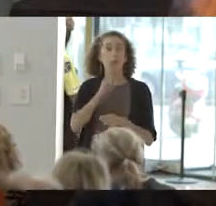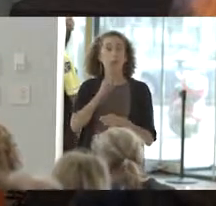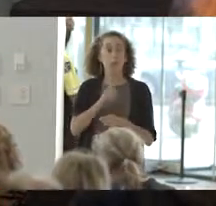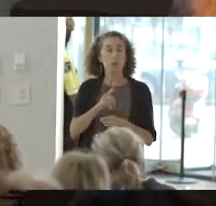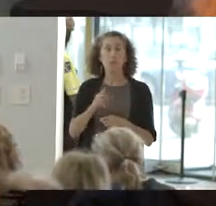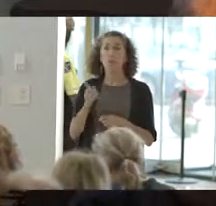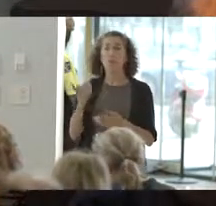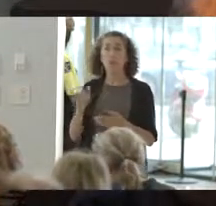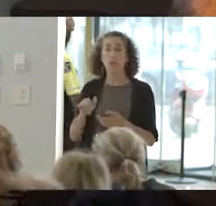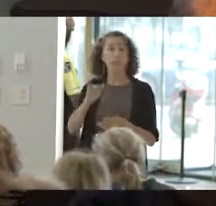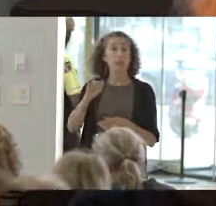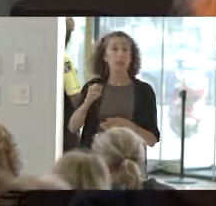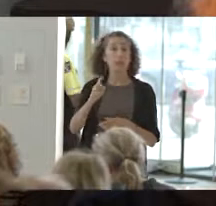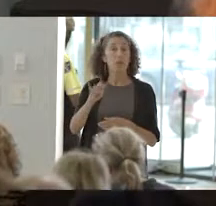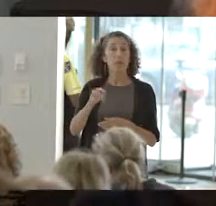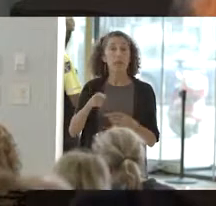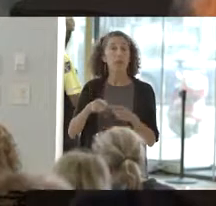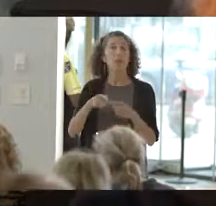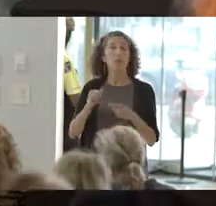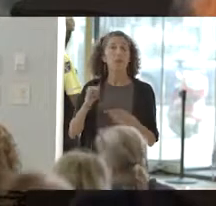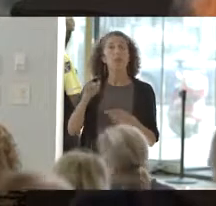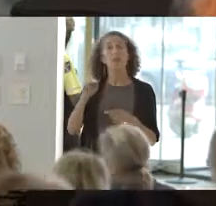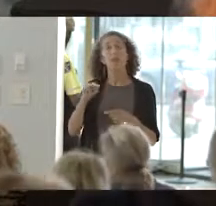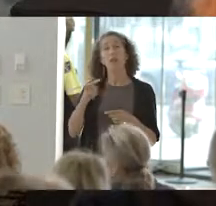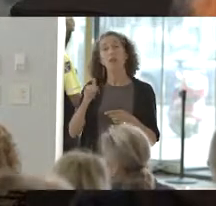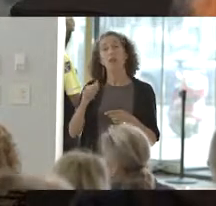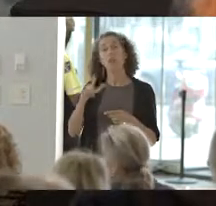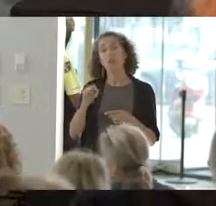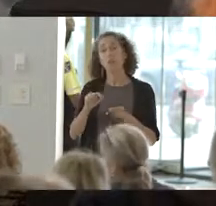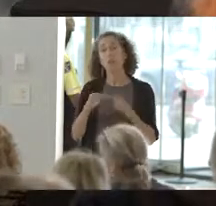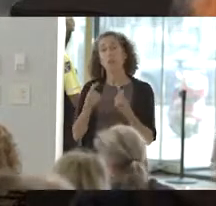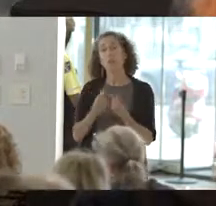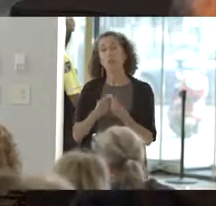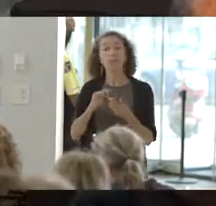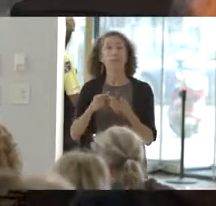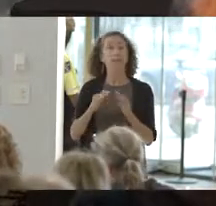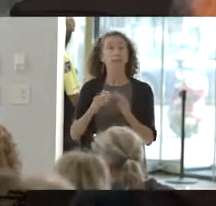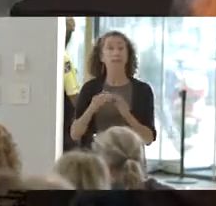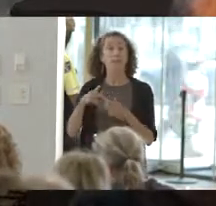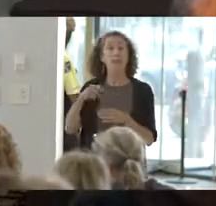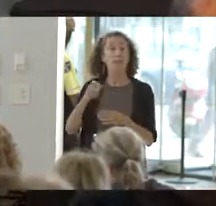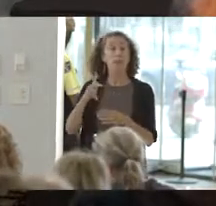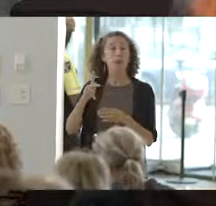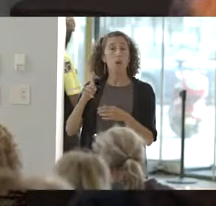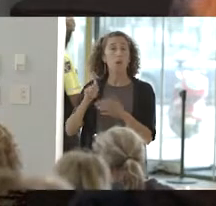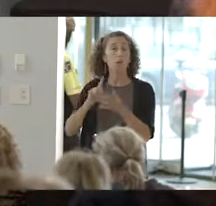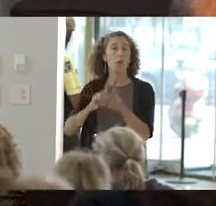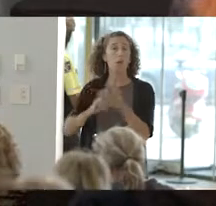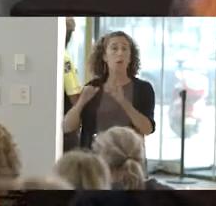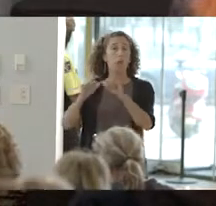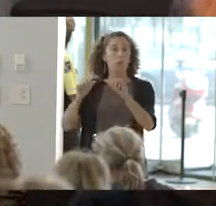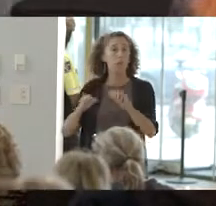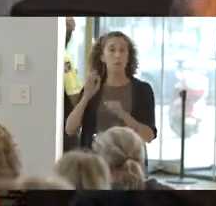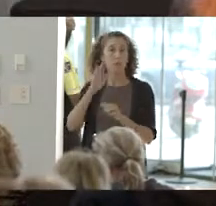Jeremy from Bjarke Ingels Group and Kate from Scape Architecture. They're going to be co-presenting with me these reach alternatives. So what we're